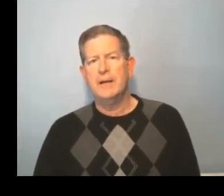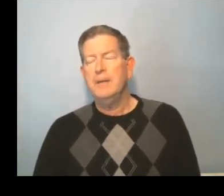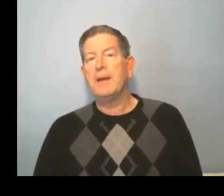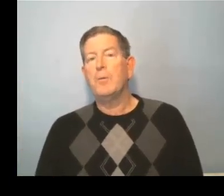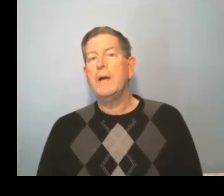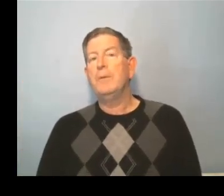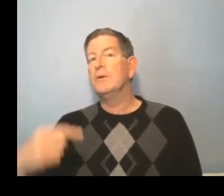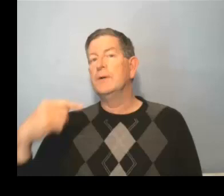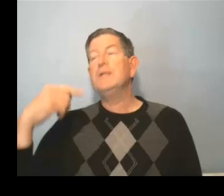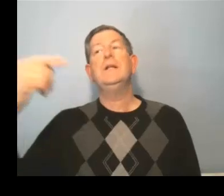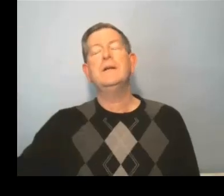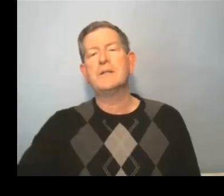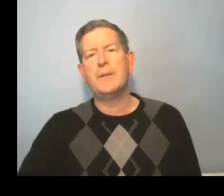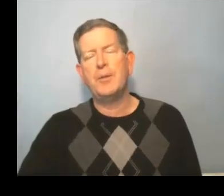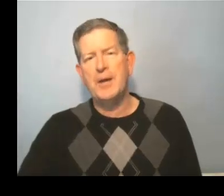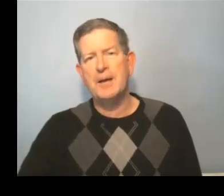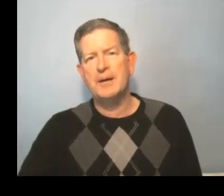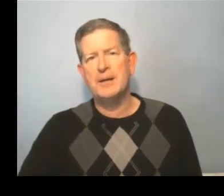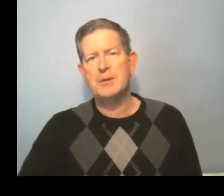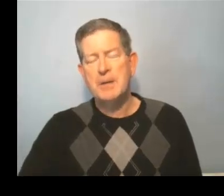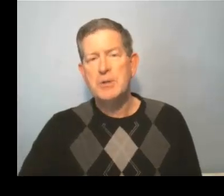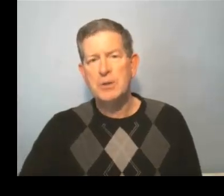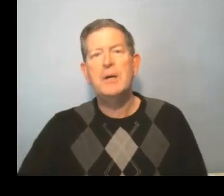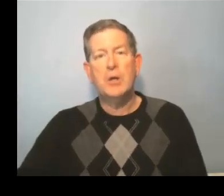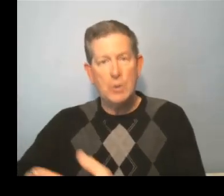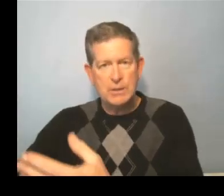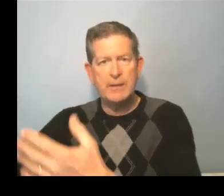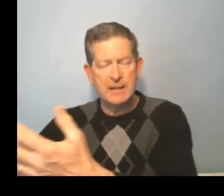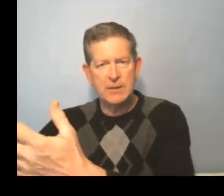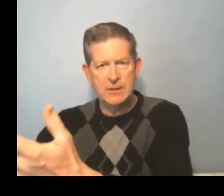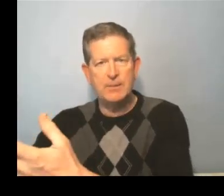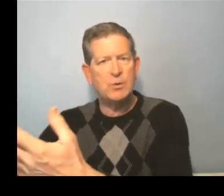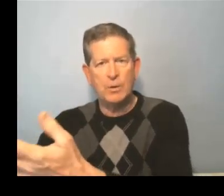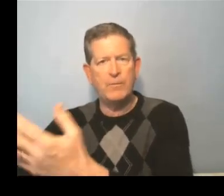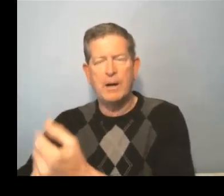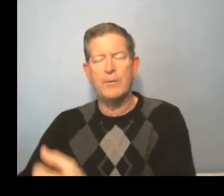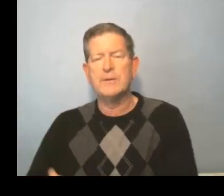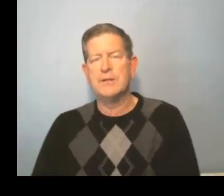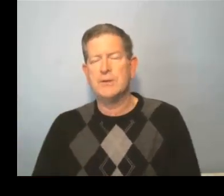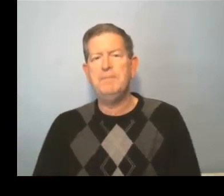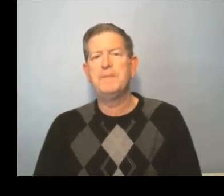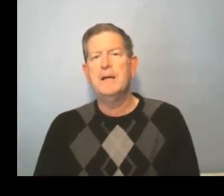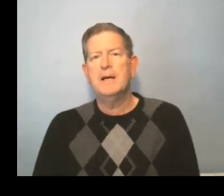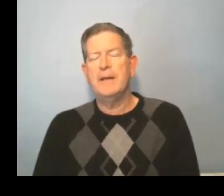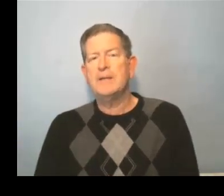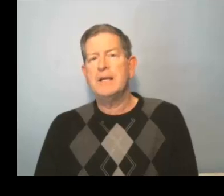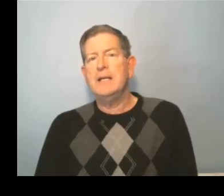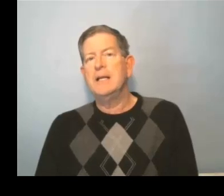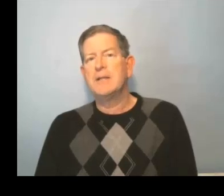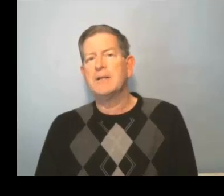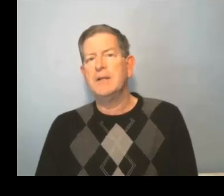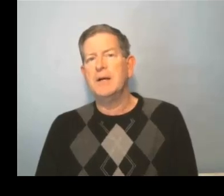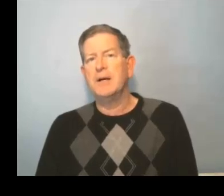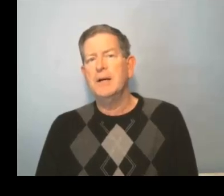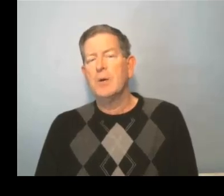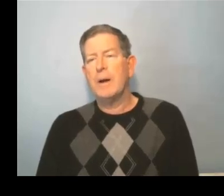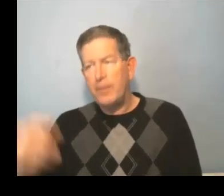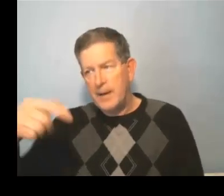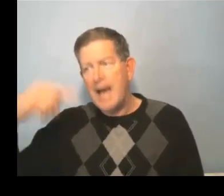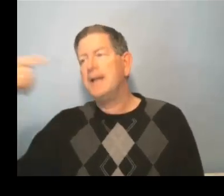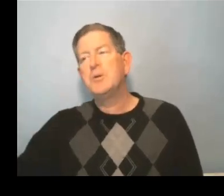said. By the way, when you're listening to someone speak to you using that system, the 24-hour system, and they say il est 16